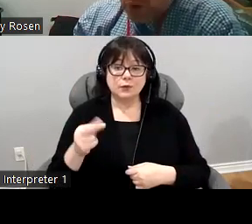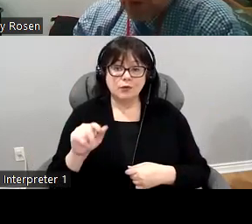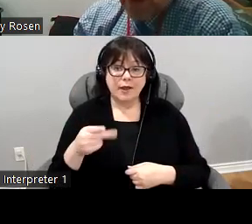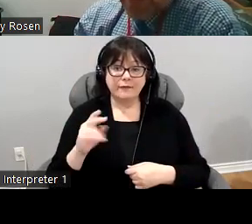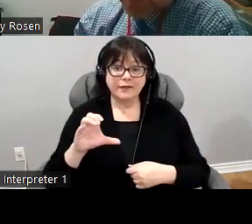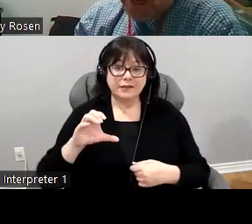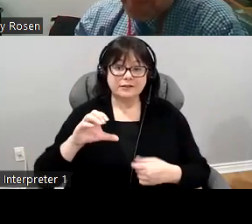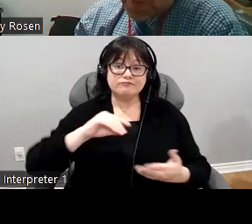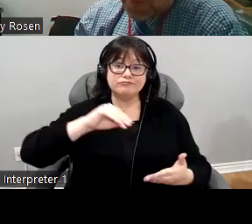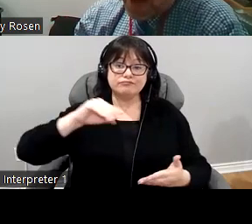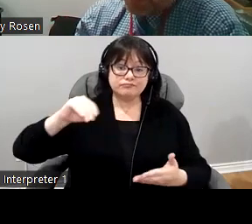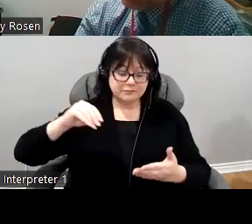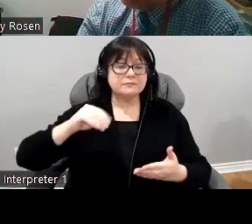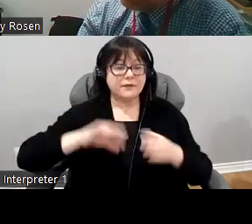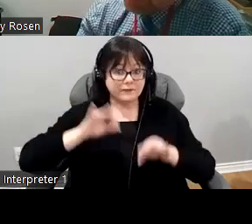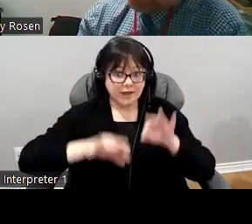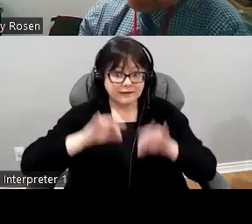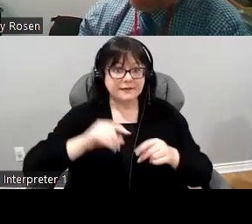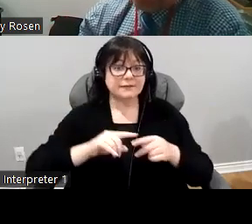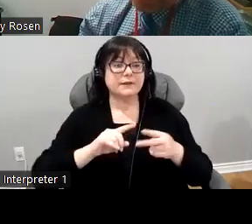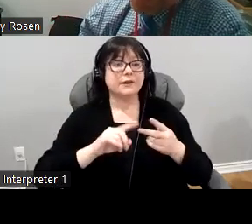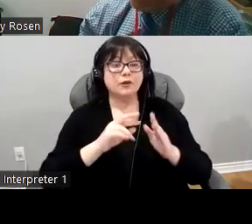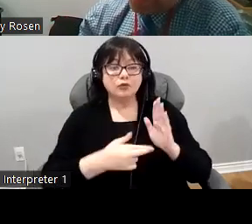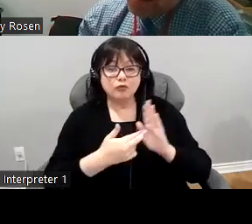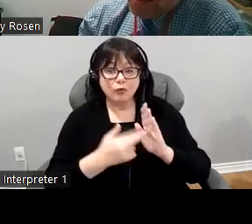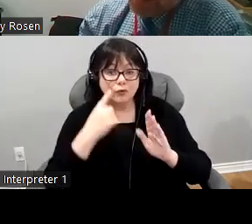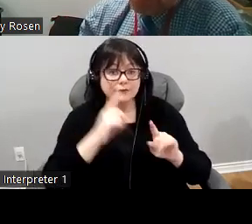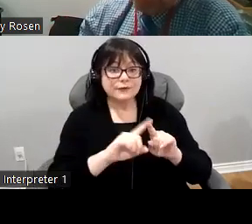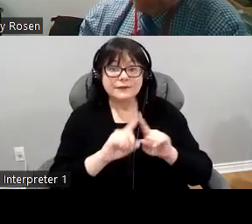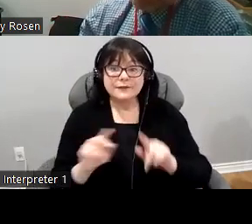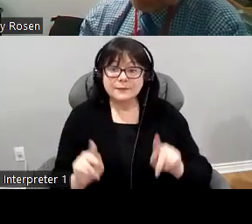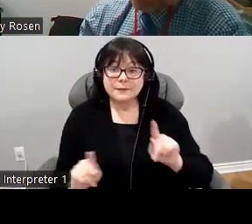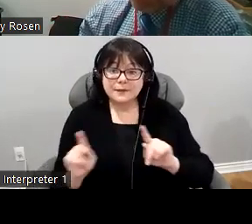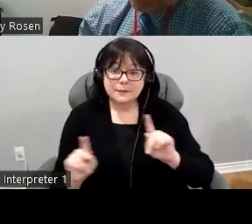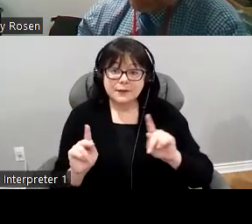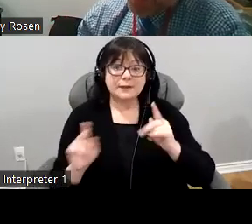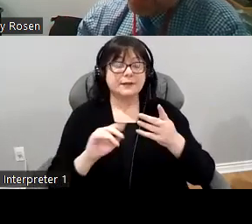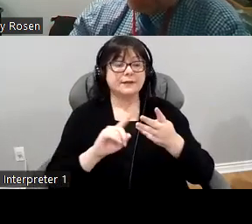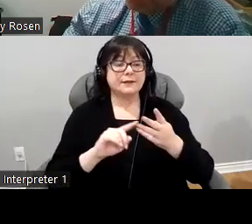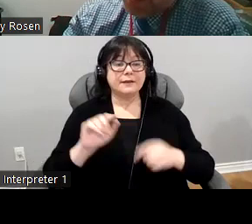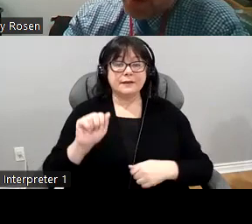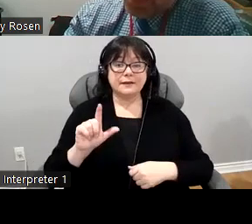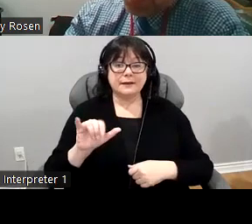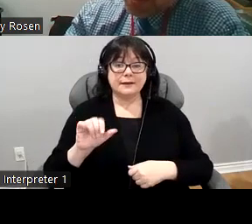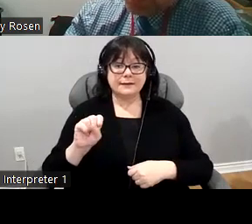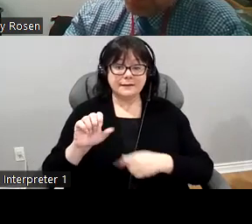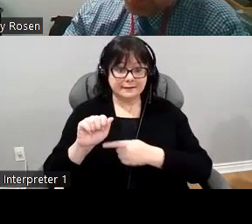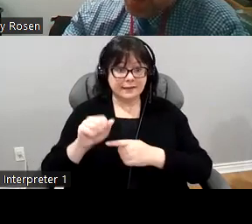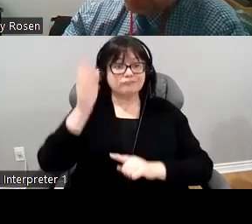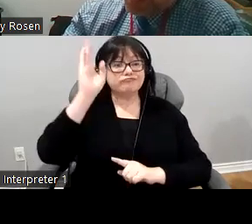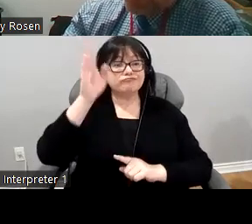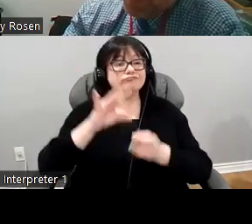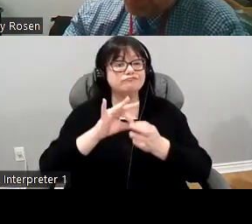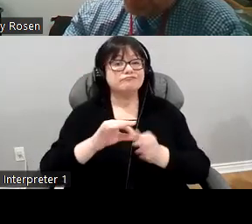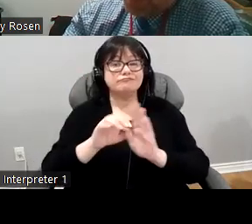different roles for different types of providers. Alyssa presented on ethics and some of what we've learned from the ethics committee. We presented